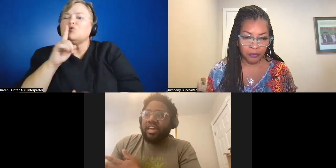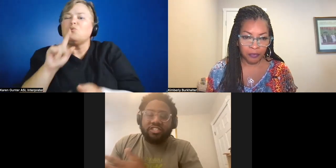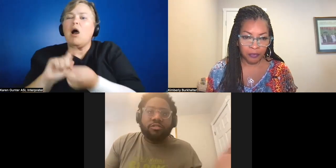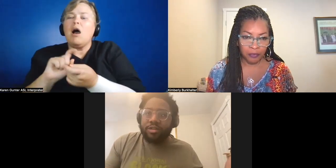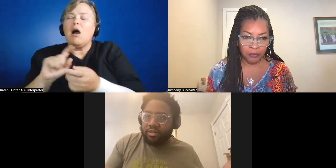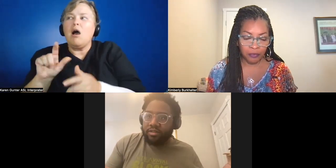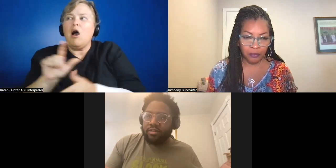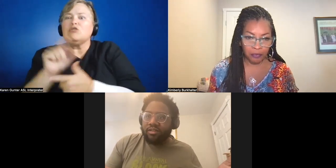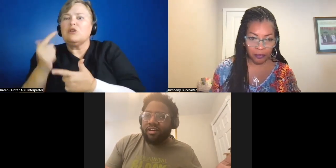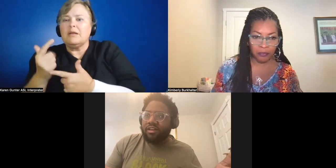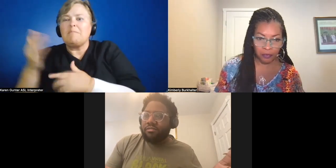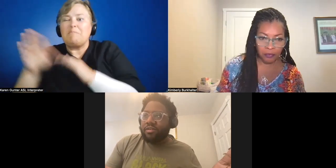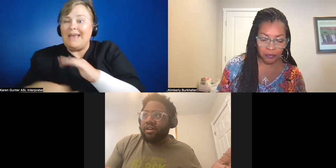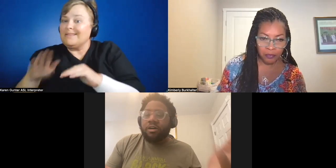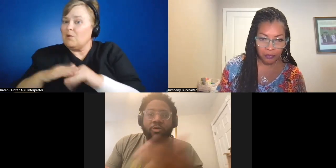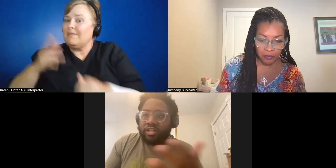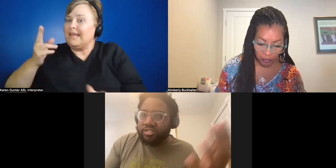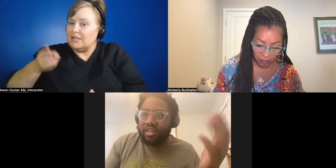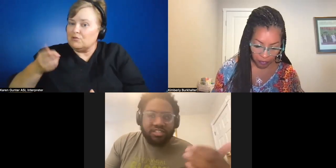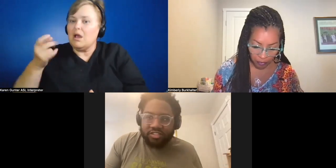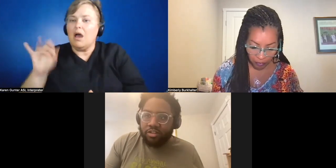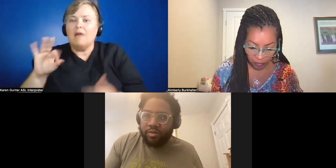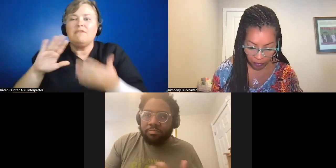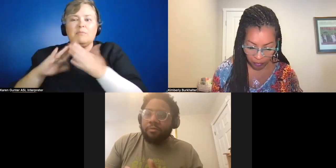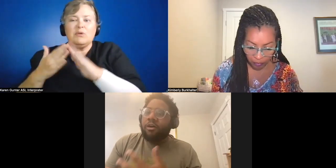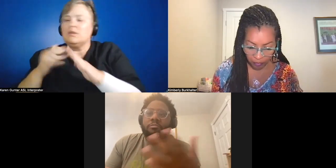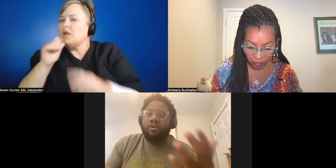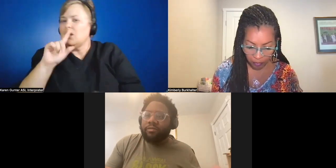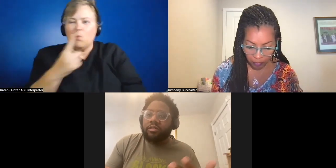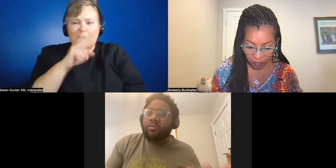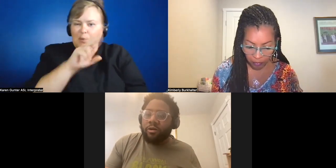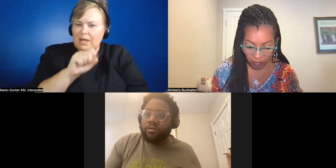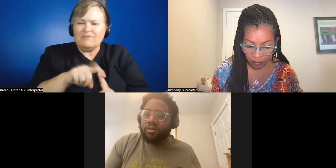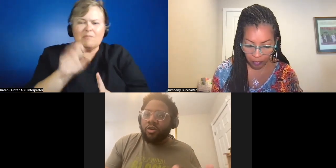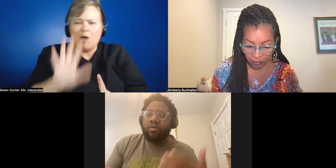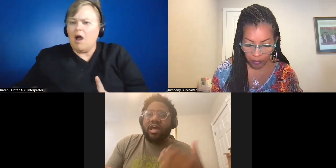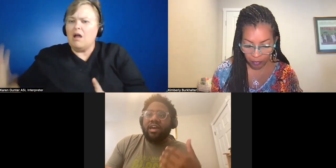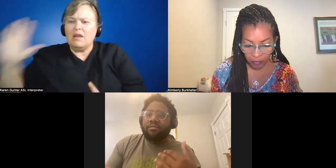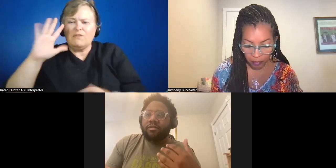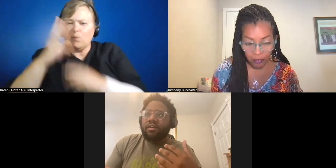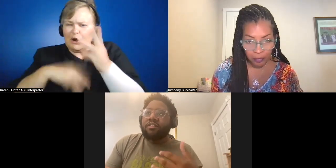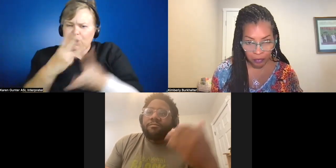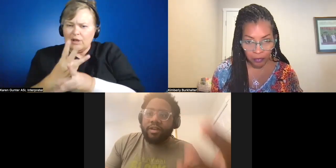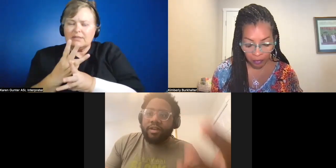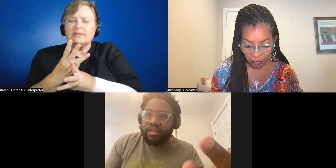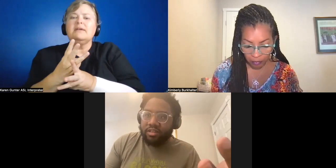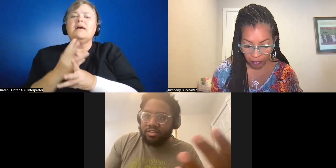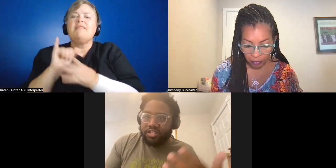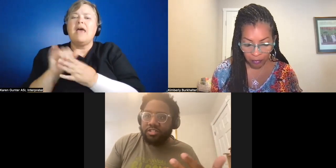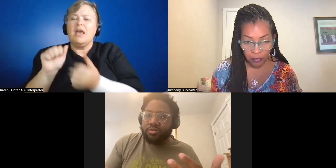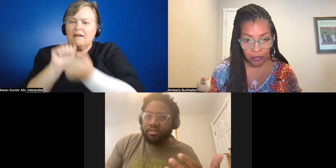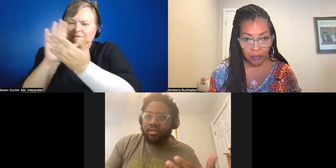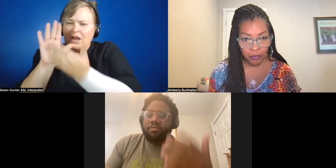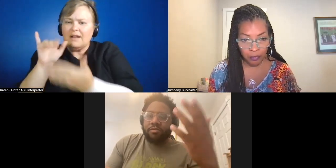on a history of communities, not just in the US, but from all around the world, who have confronted